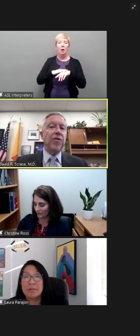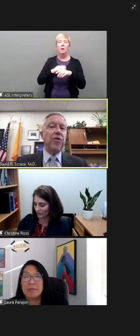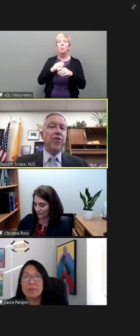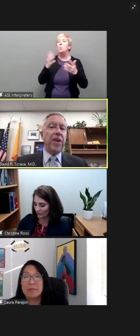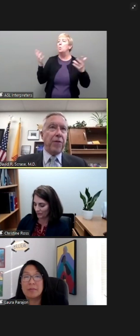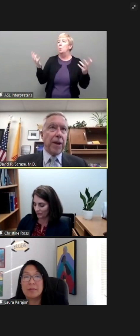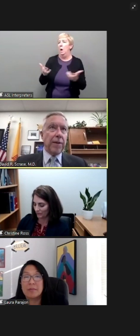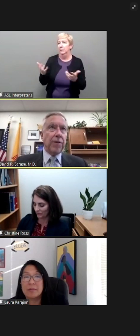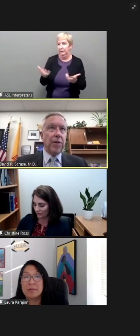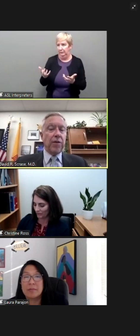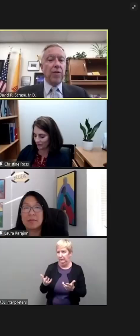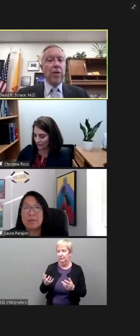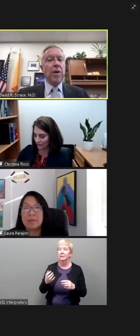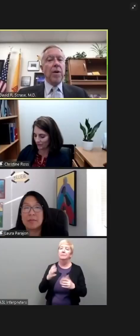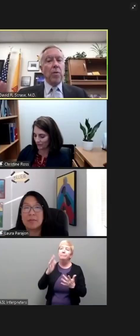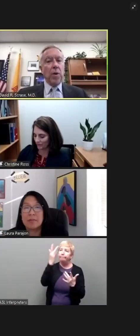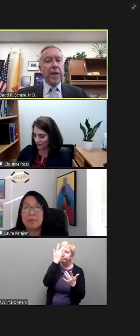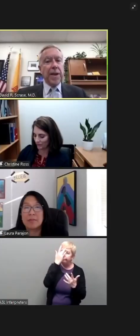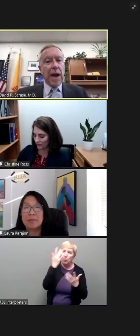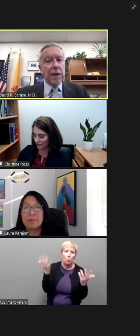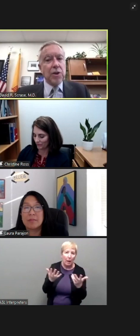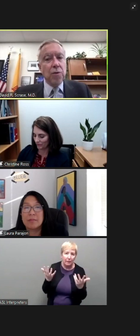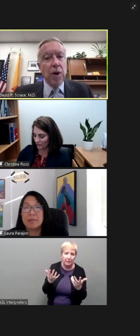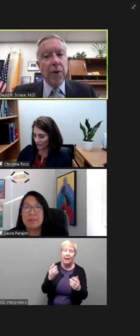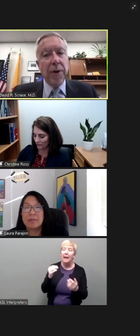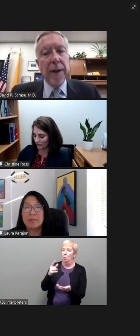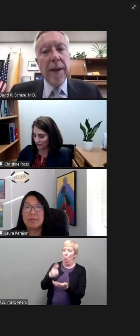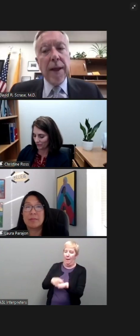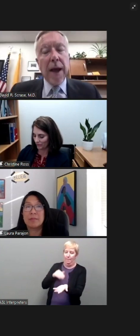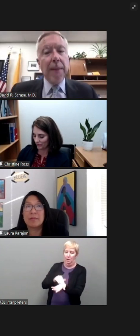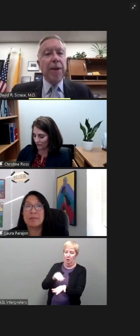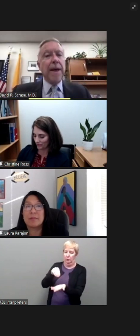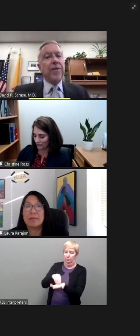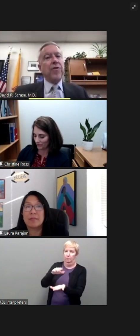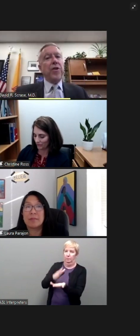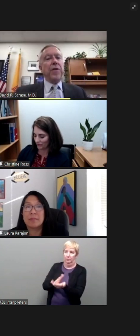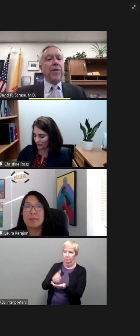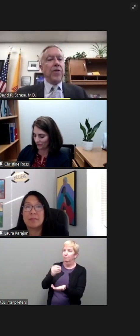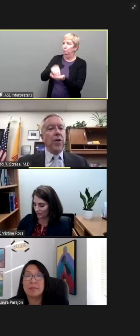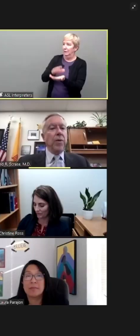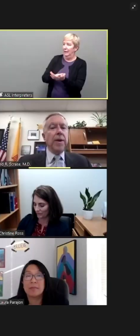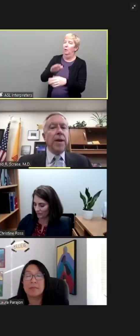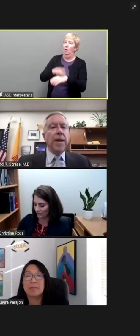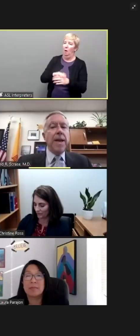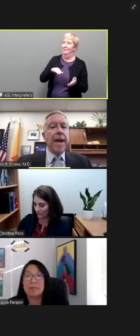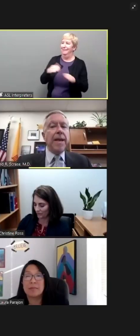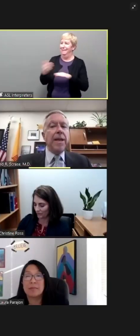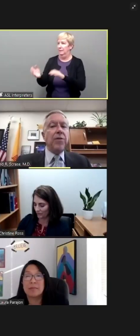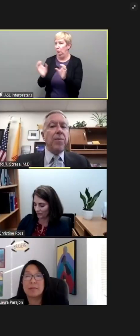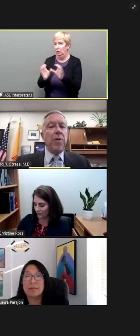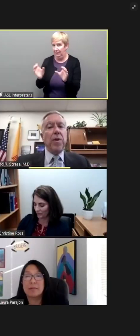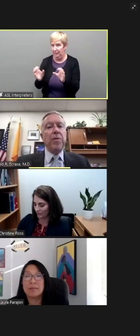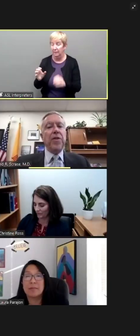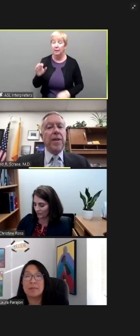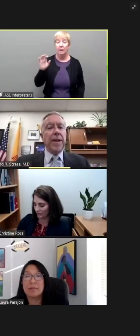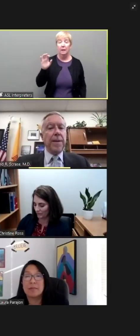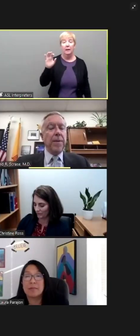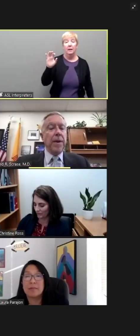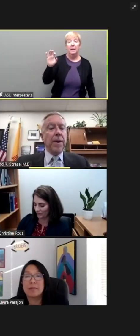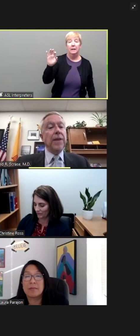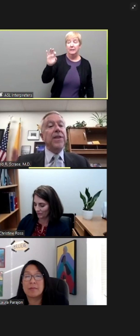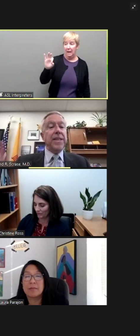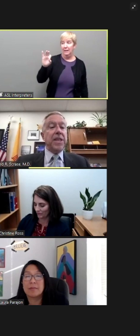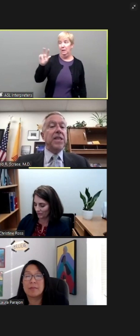death certificate. So this is what the doctor wrote on the death certificate. So 93.1% of the